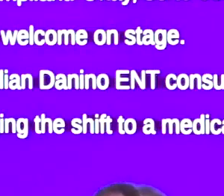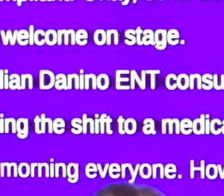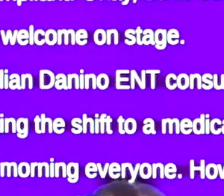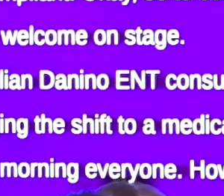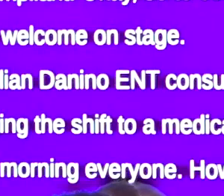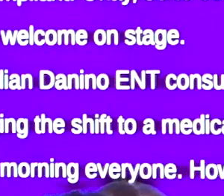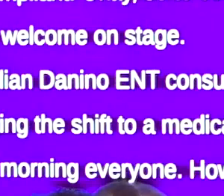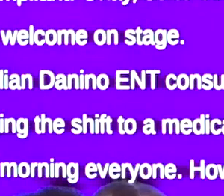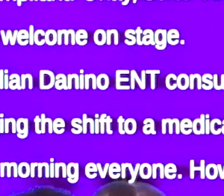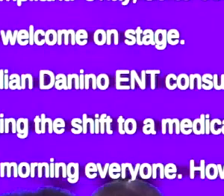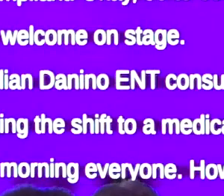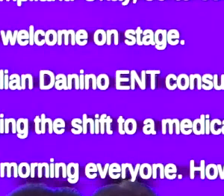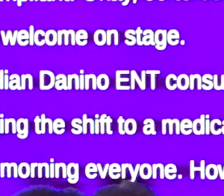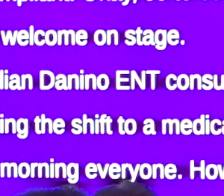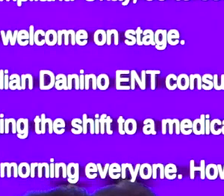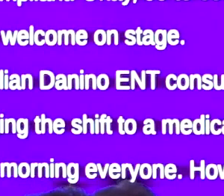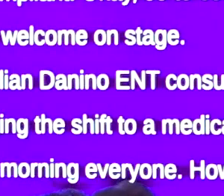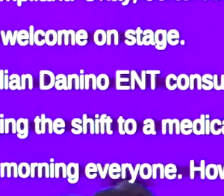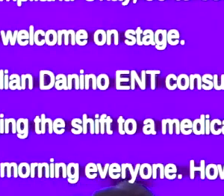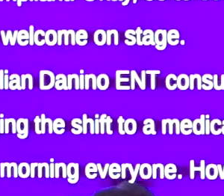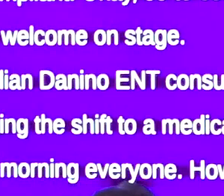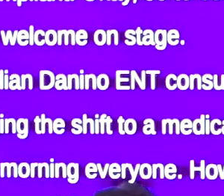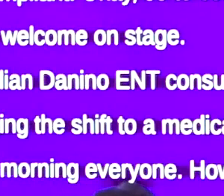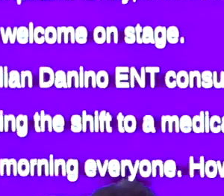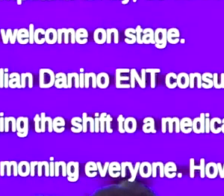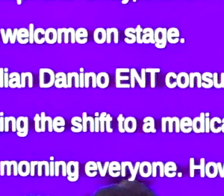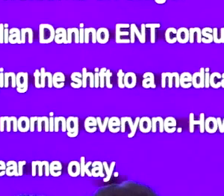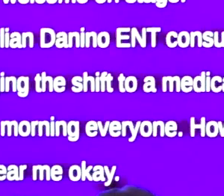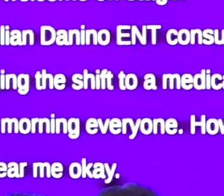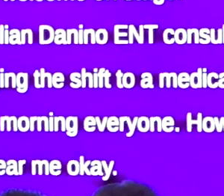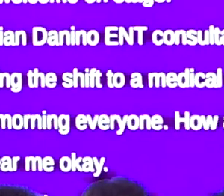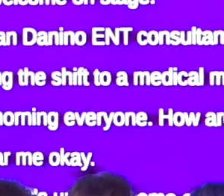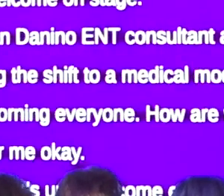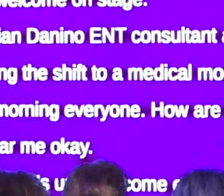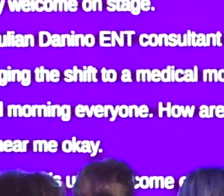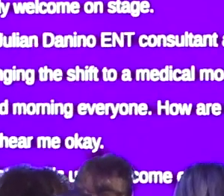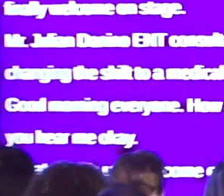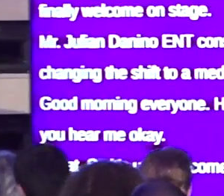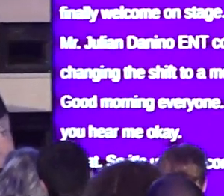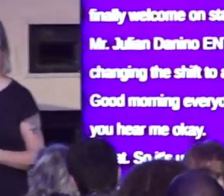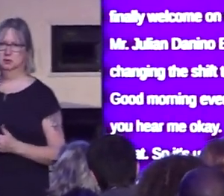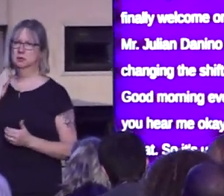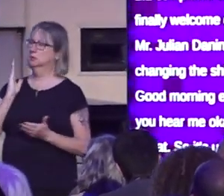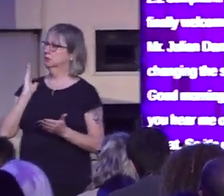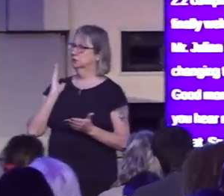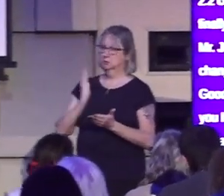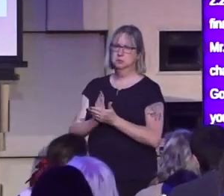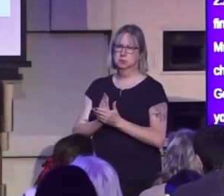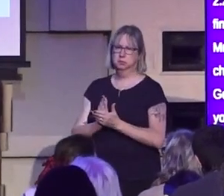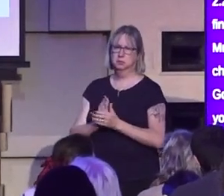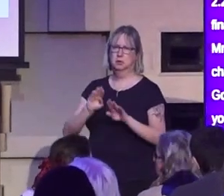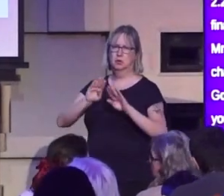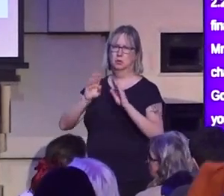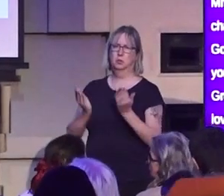So we need to be aware and need to consider that hearing loss or hearing impairment has a huge global burden. We're looking